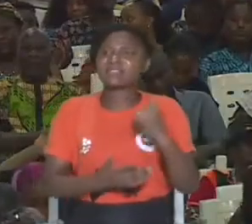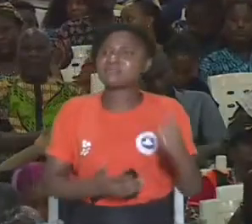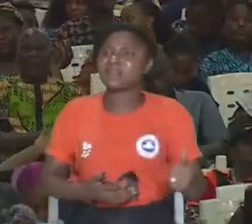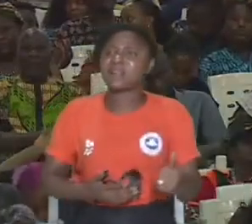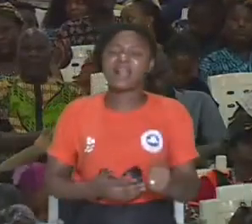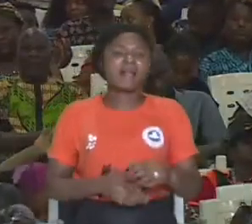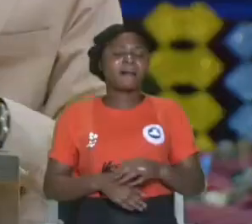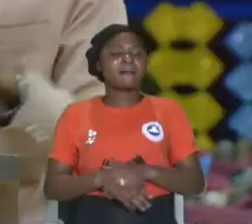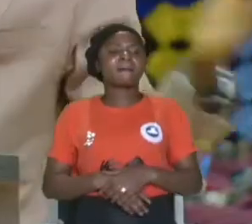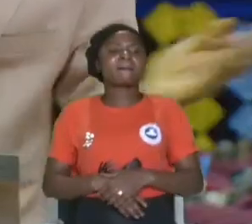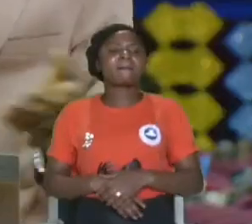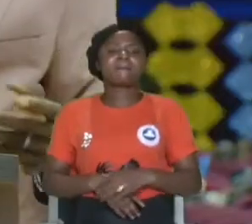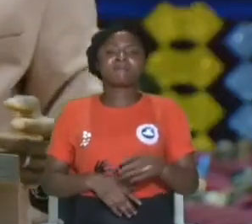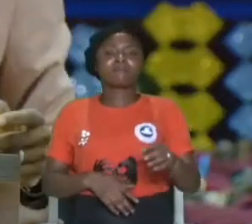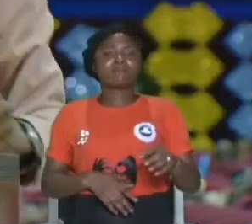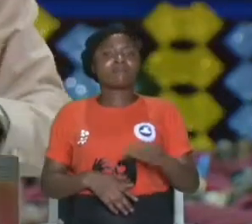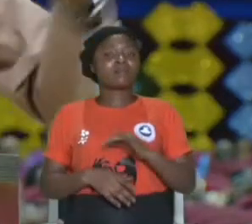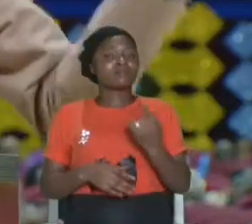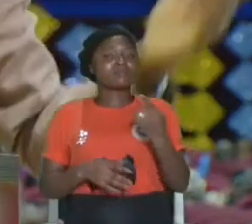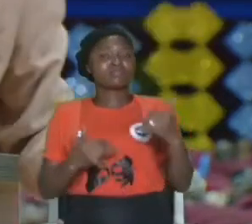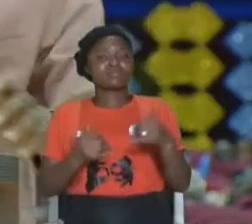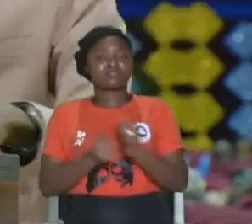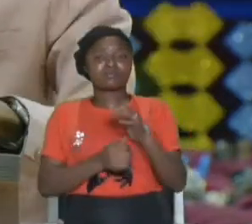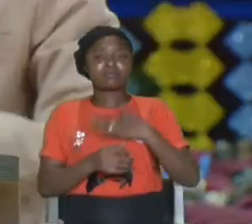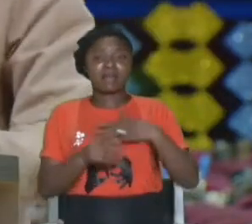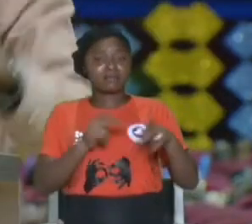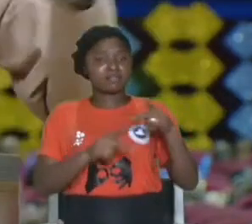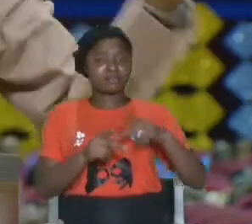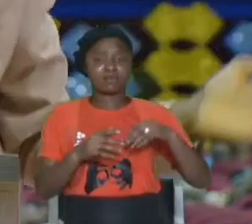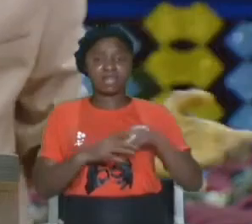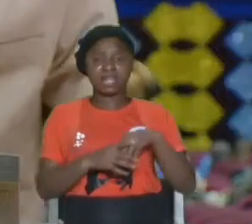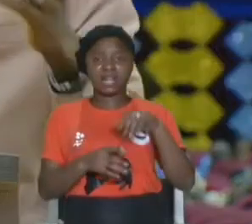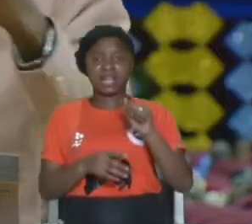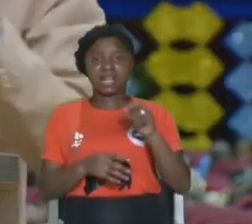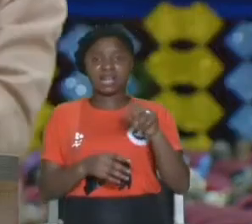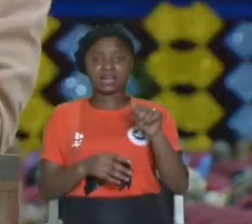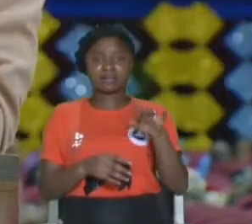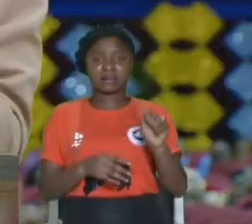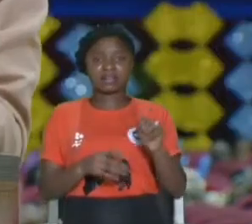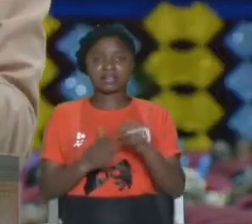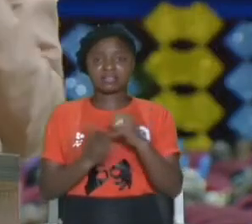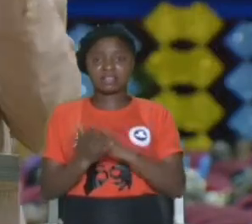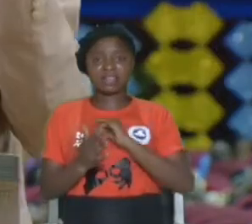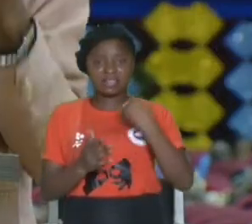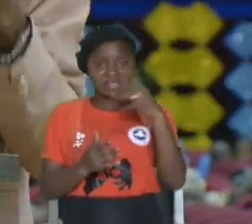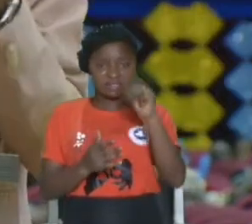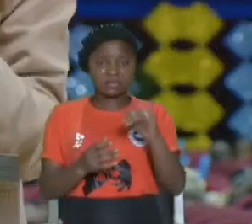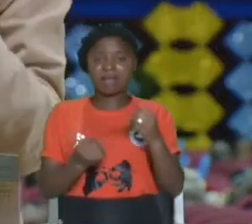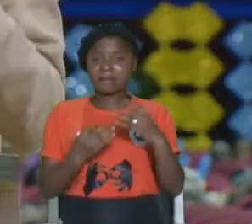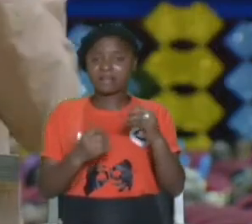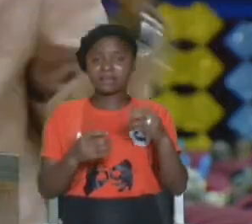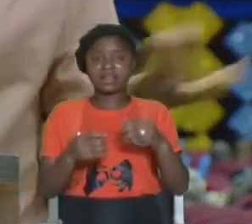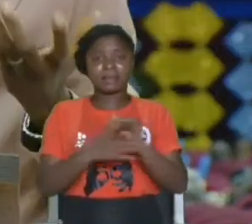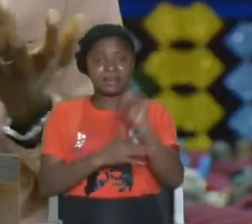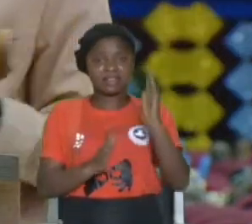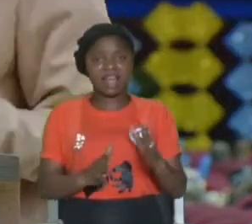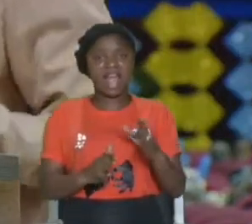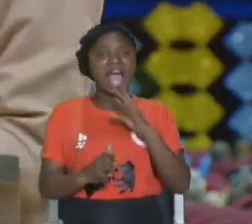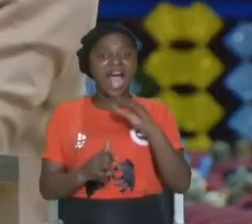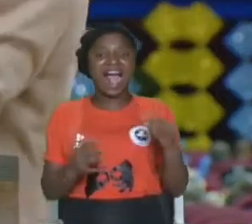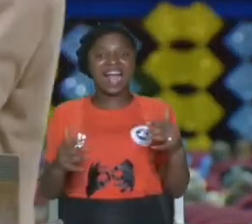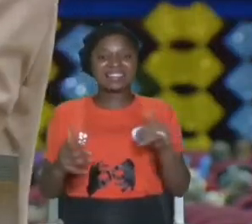I would always joke with my people over there in Anambra State, and I would tell them that so many believers are still scared of